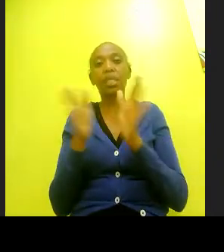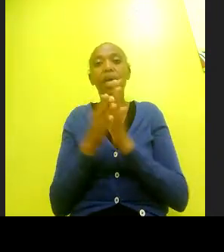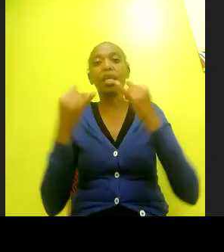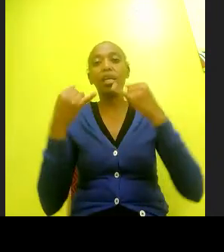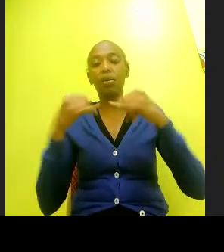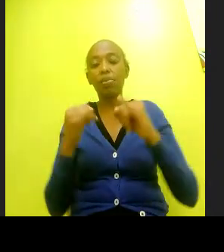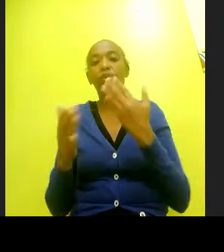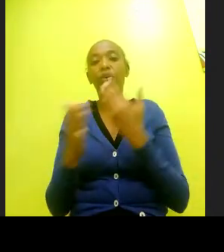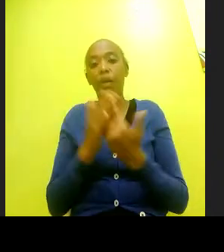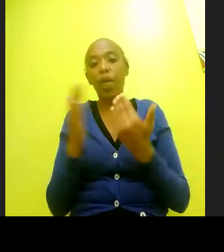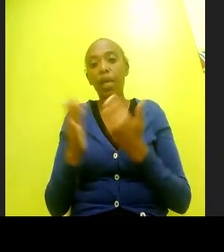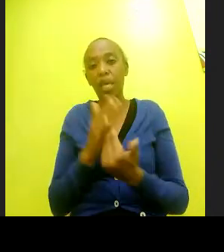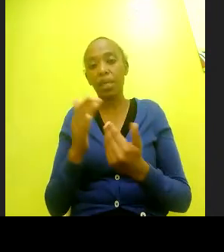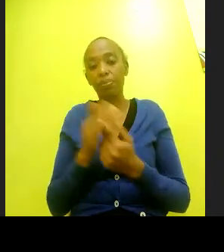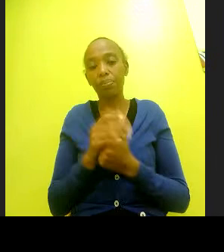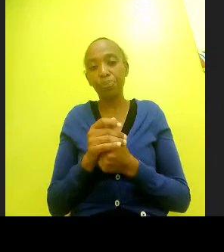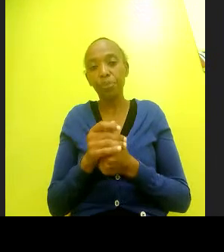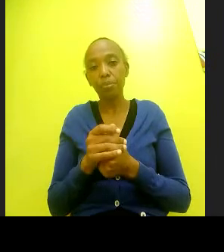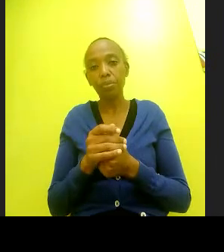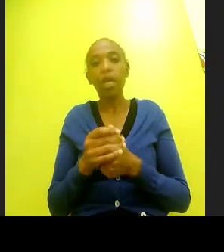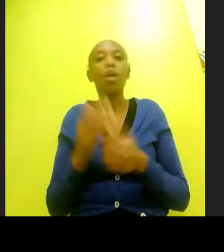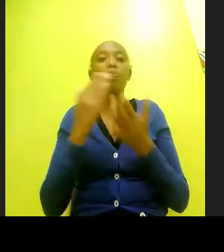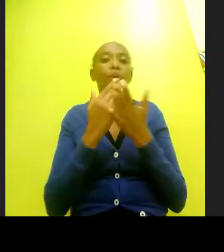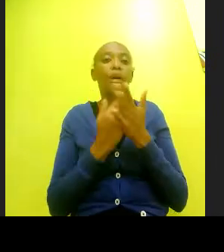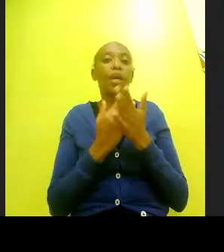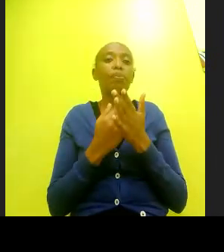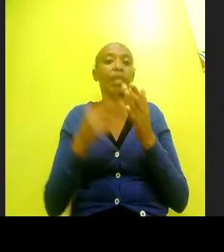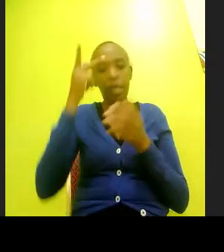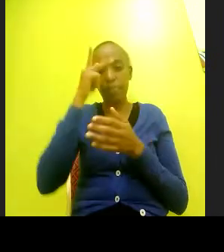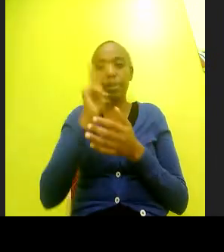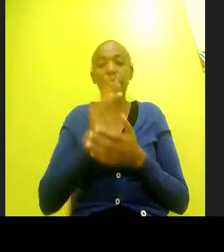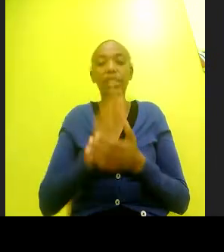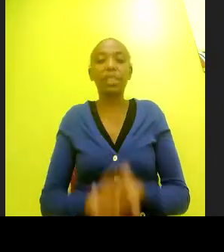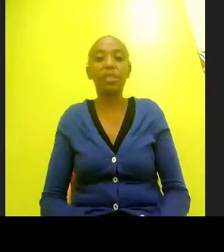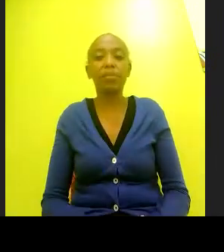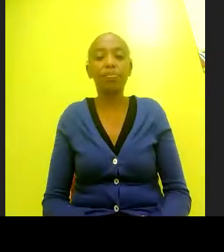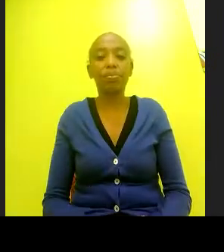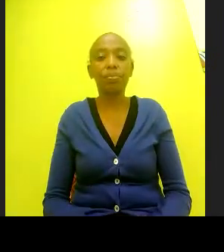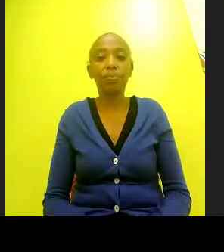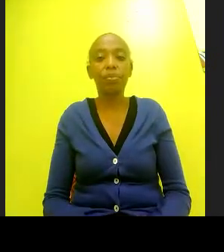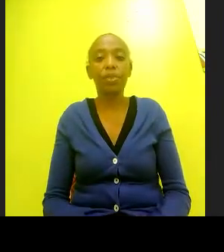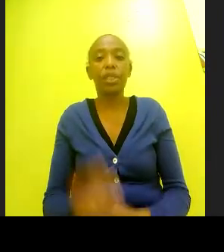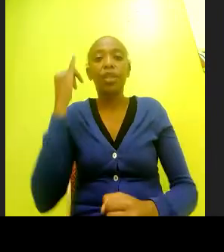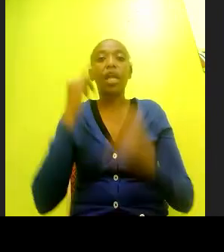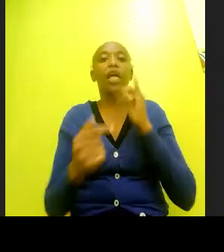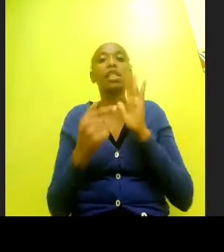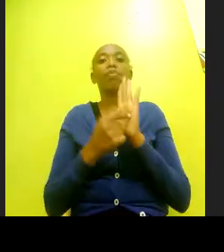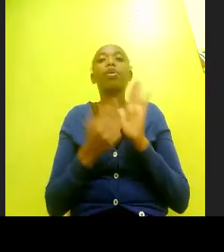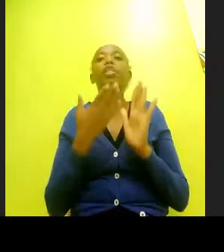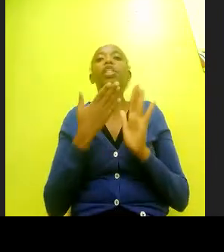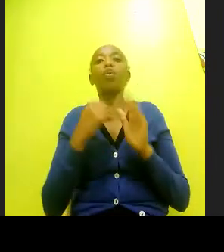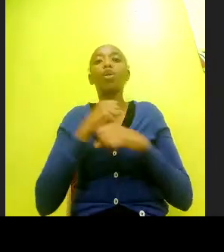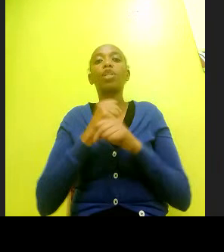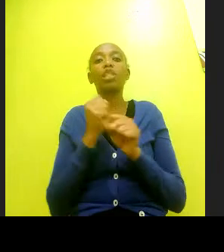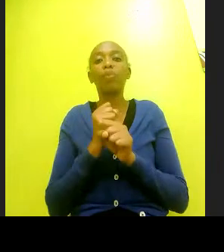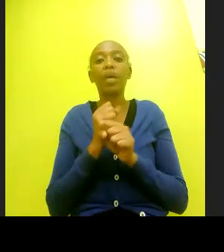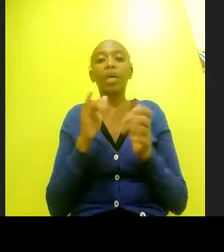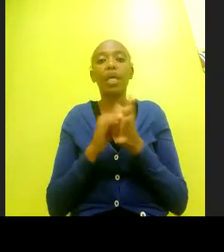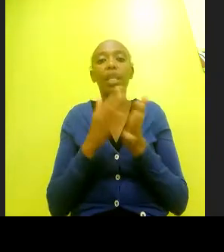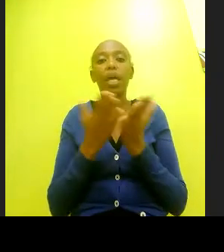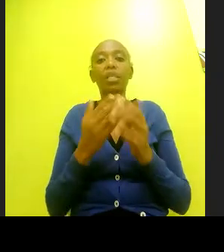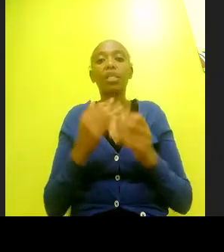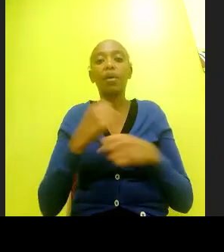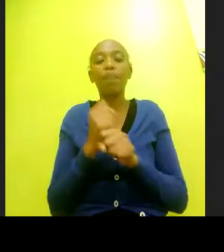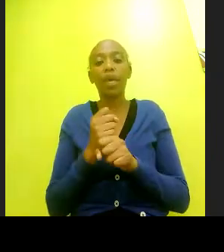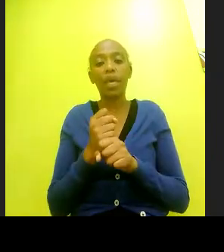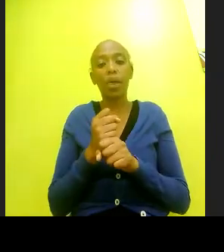care related programs and policies. The last point that I would like to make that make a lot of sense from the work